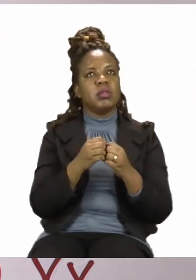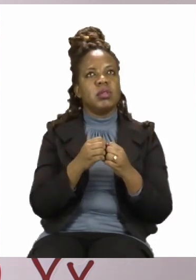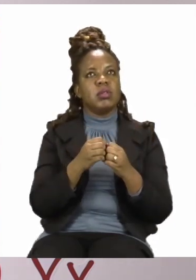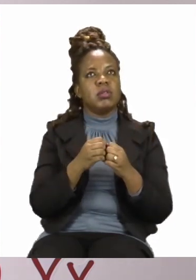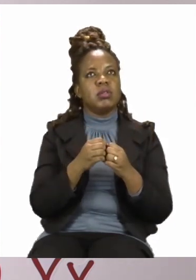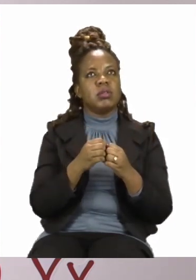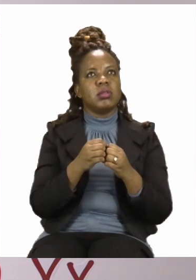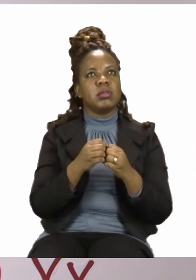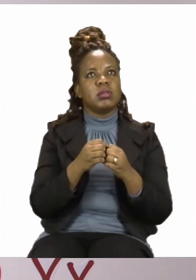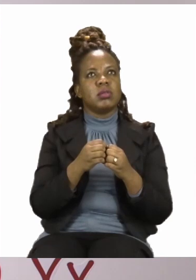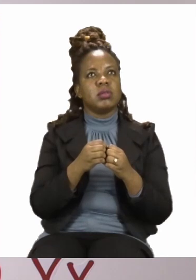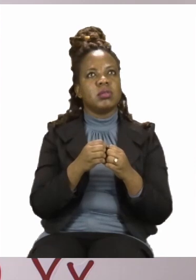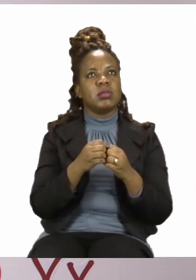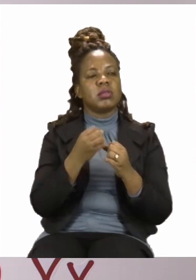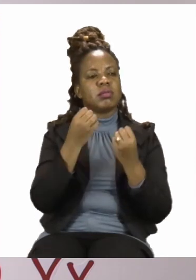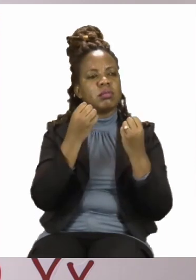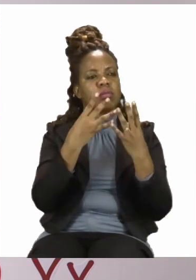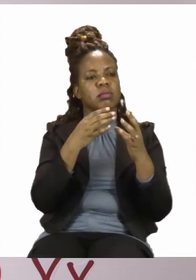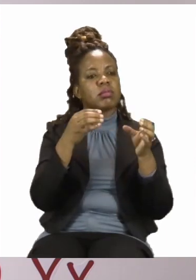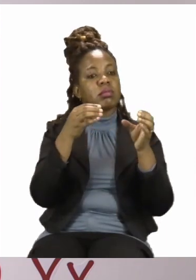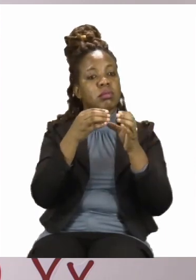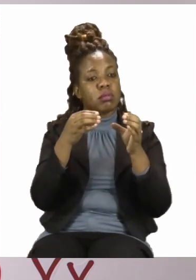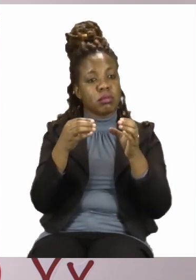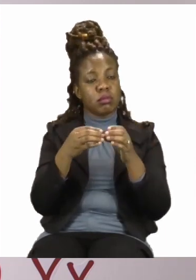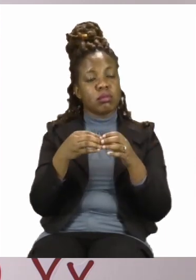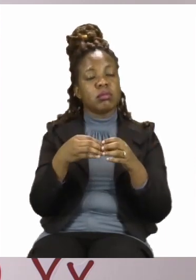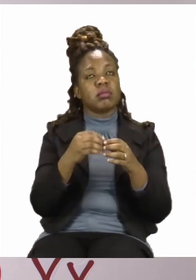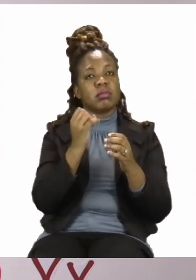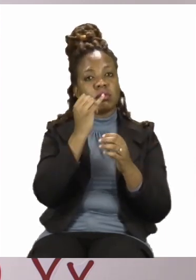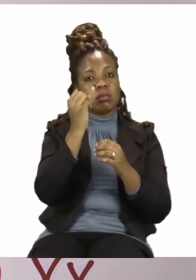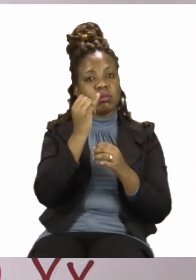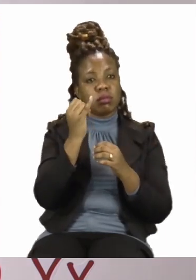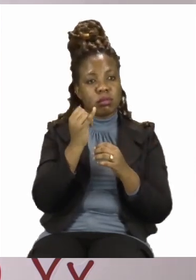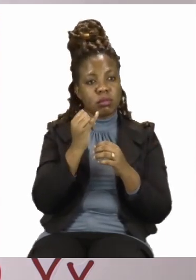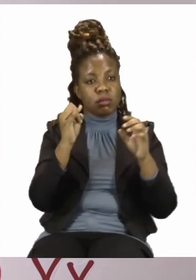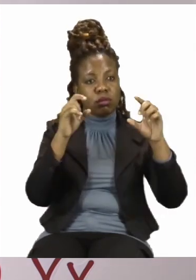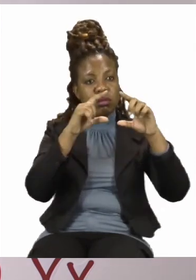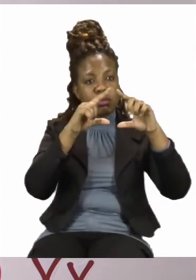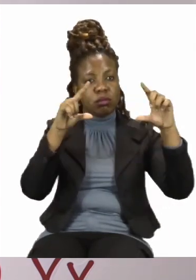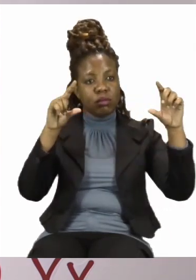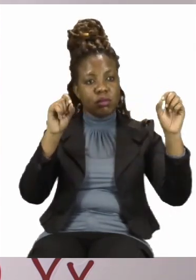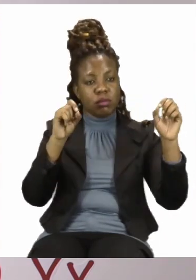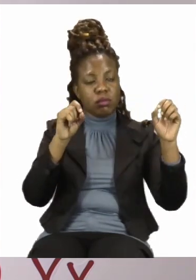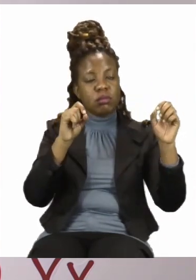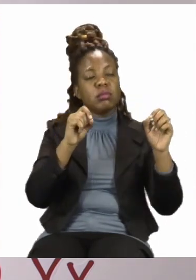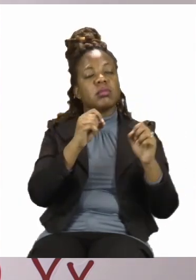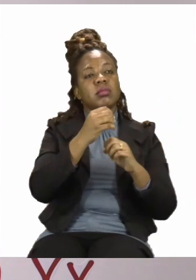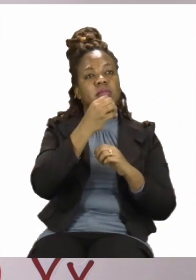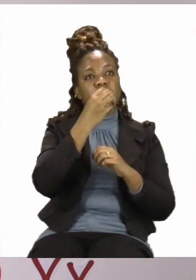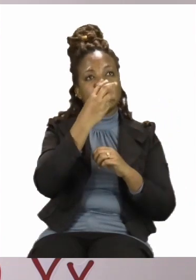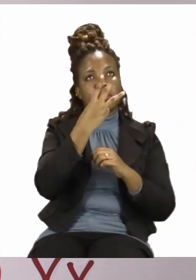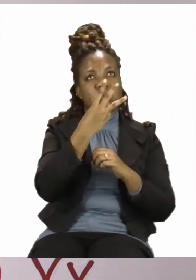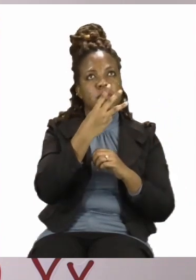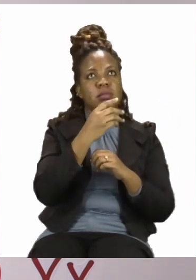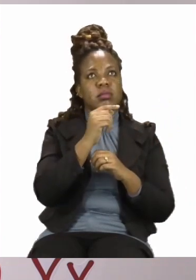box? We're going to draw 3. So I'm going to draw 3 groups. 1,